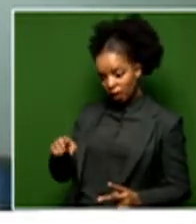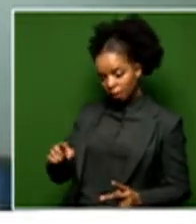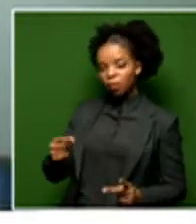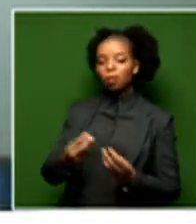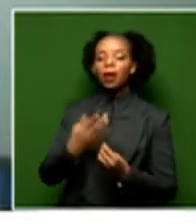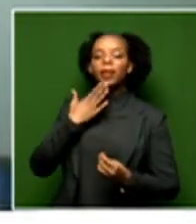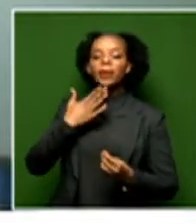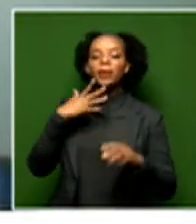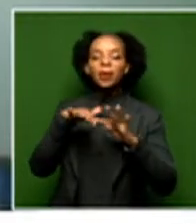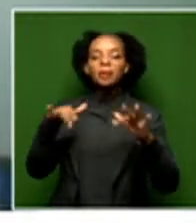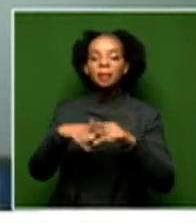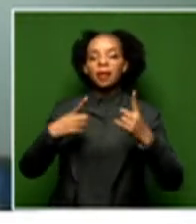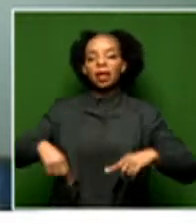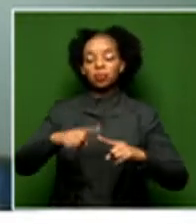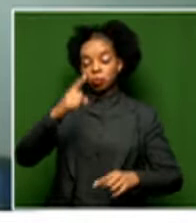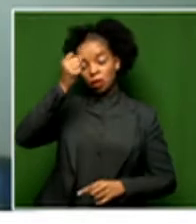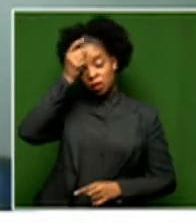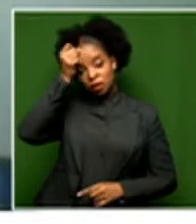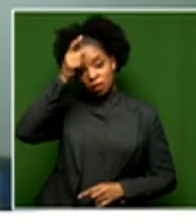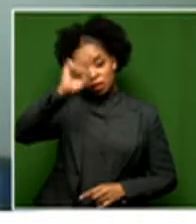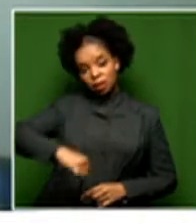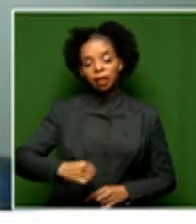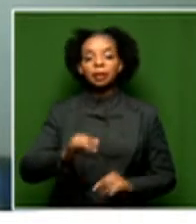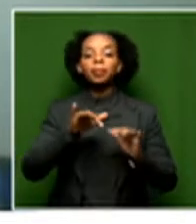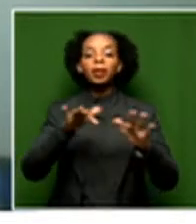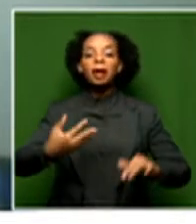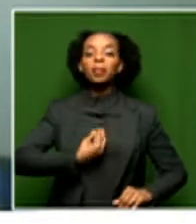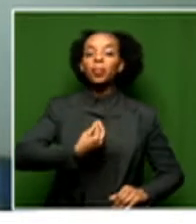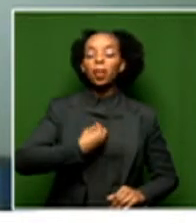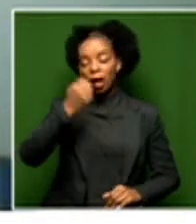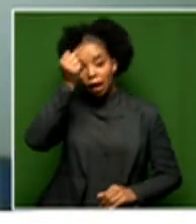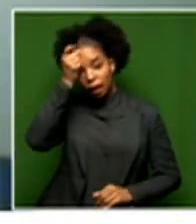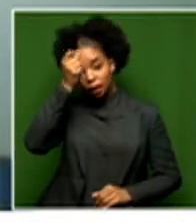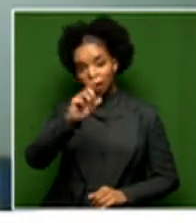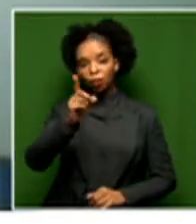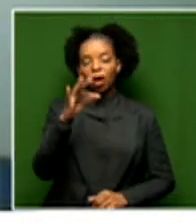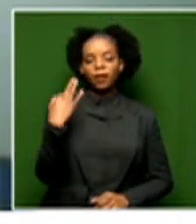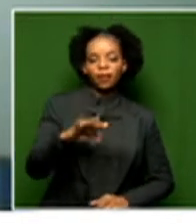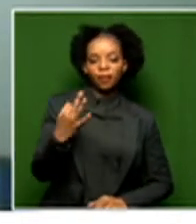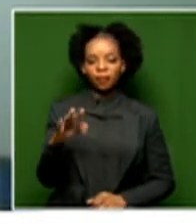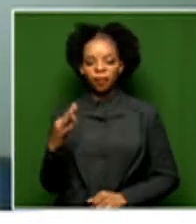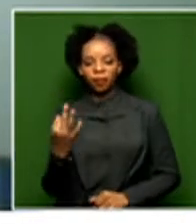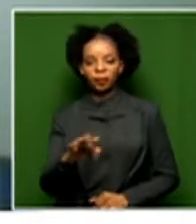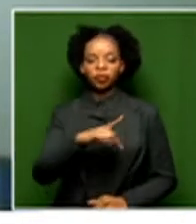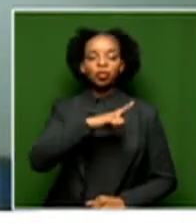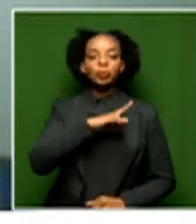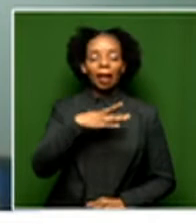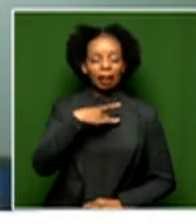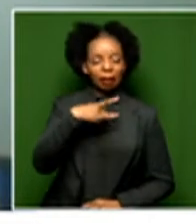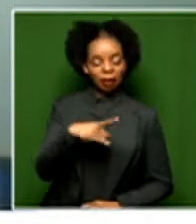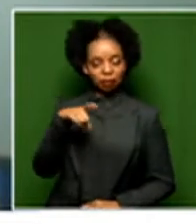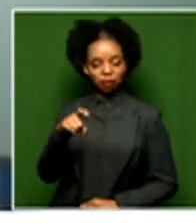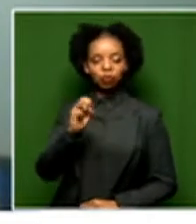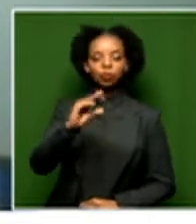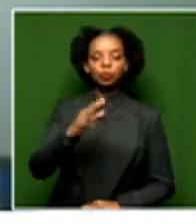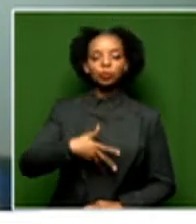we understood that the young people understand the language of fashion because that's what they can resonate and relate with. So we wanted to trigger their